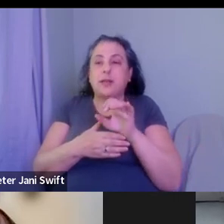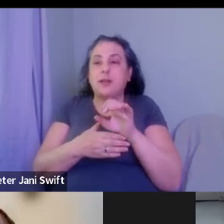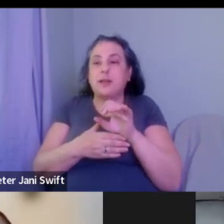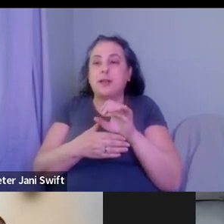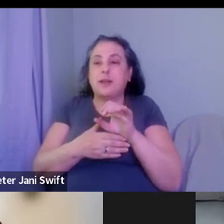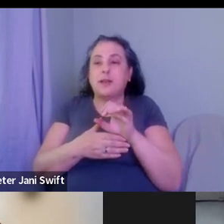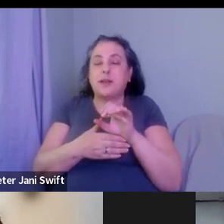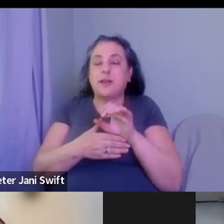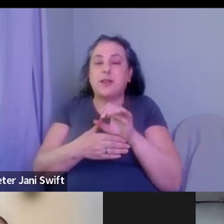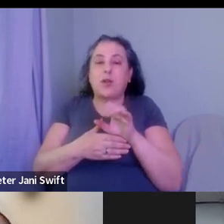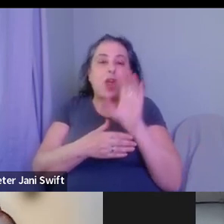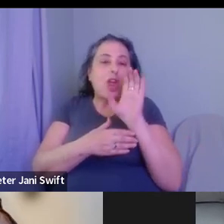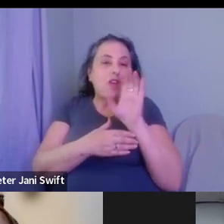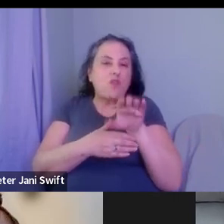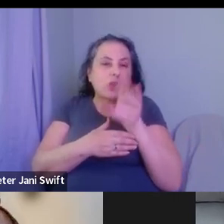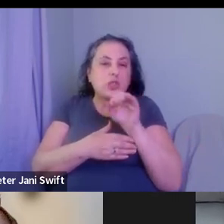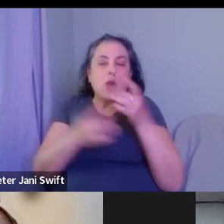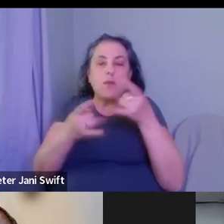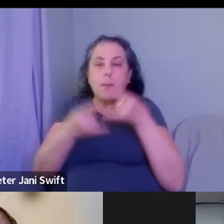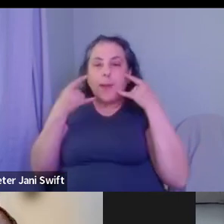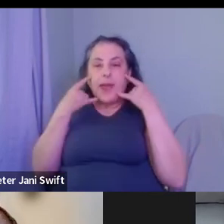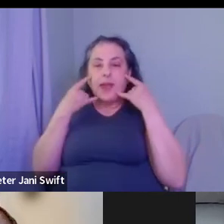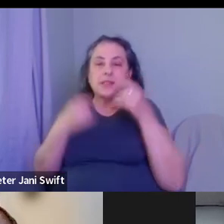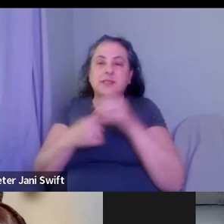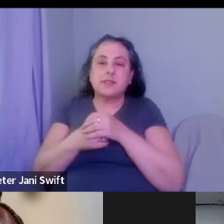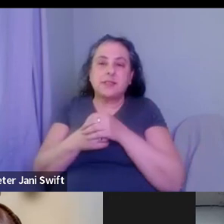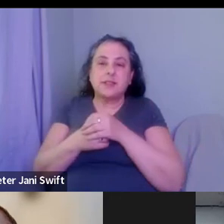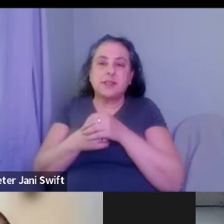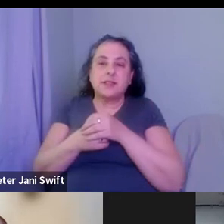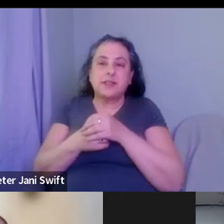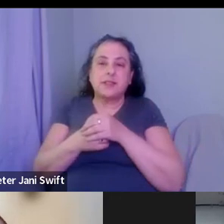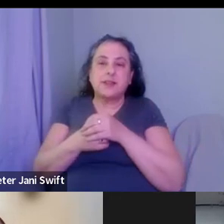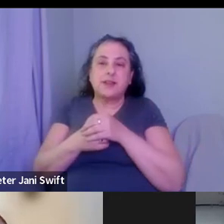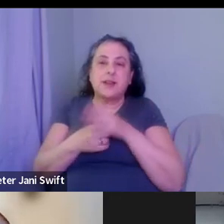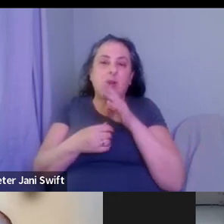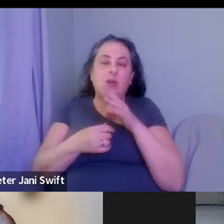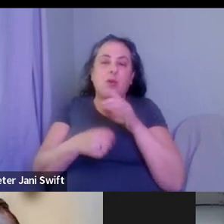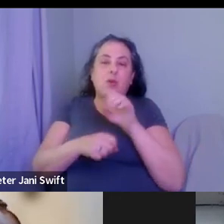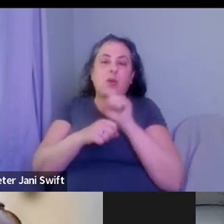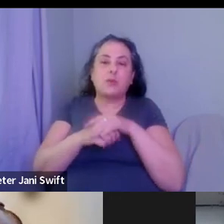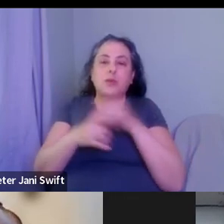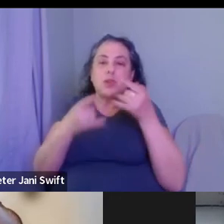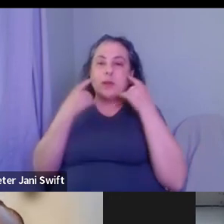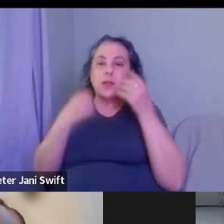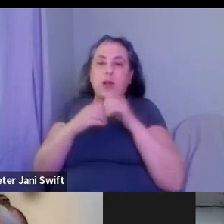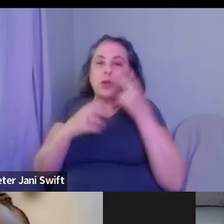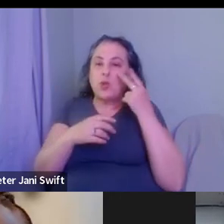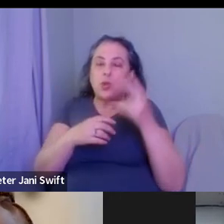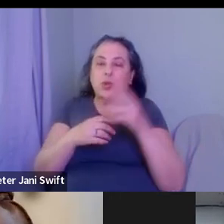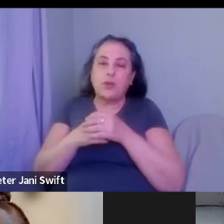the mask. And, you know, workers have been put your mask down, how do you look? Just all of